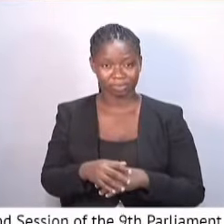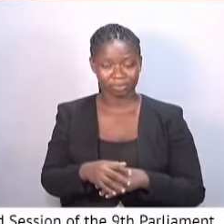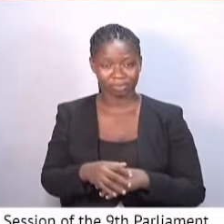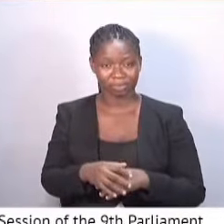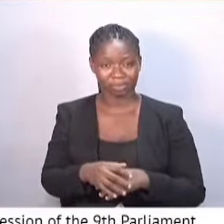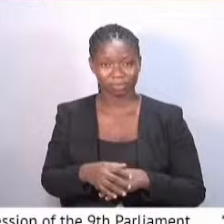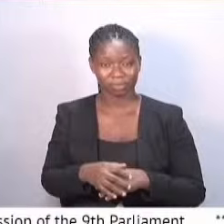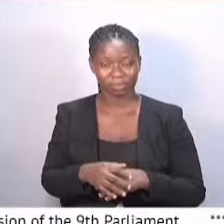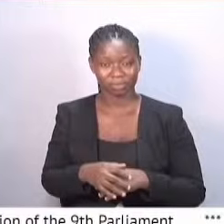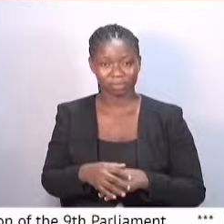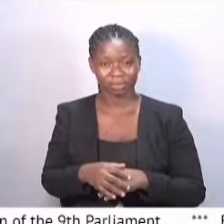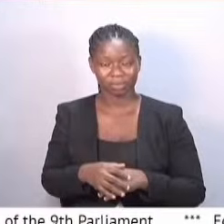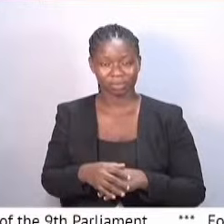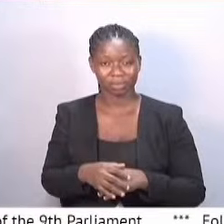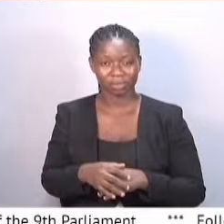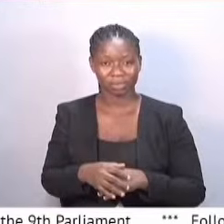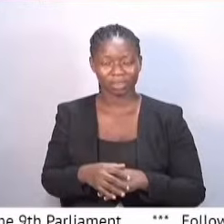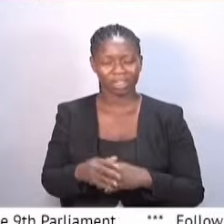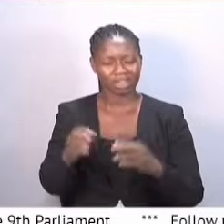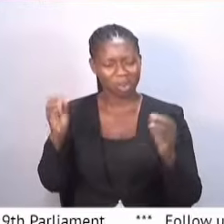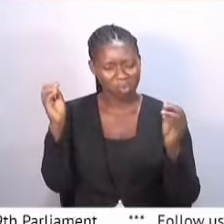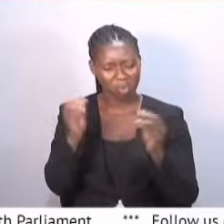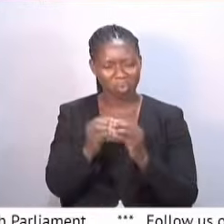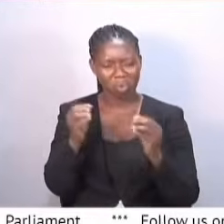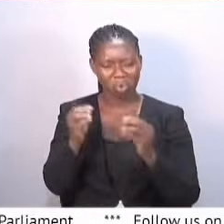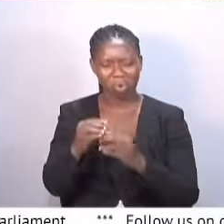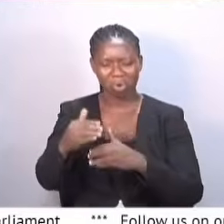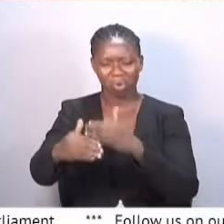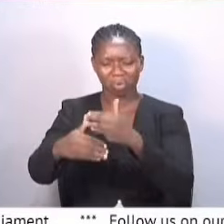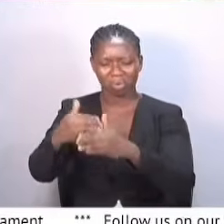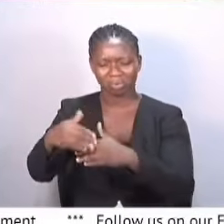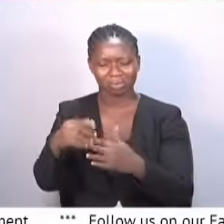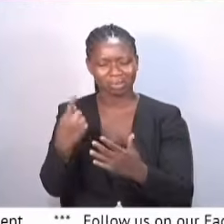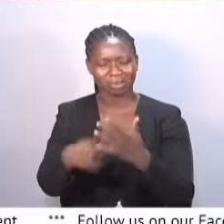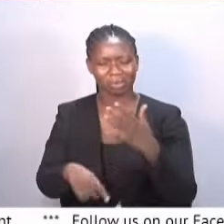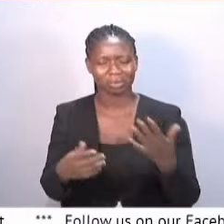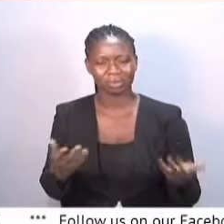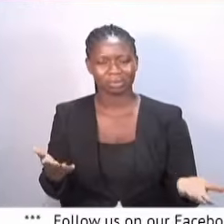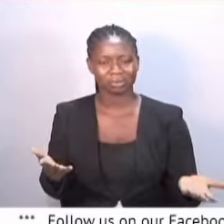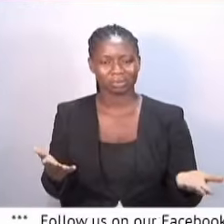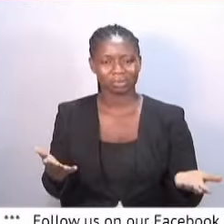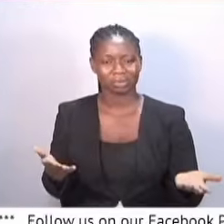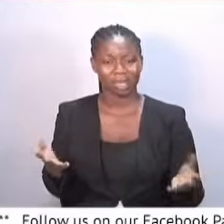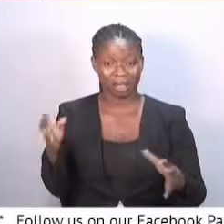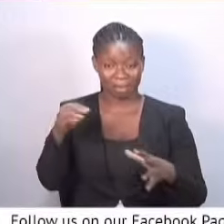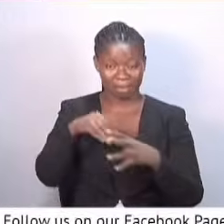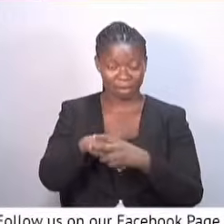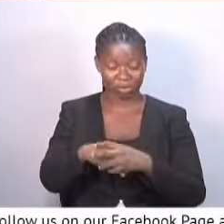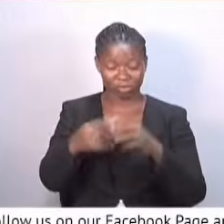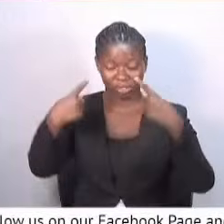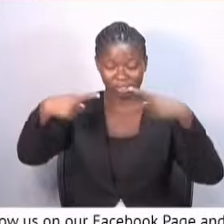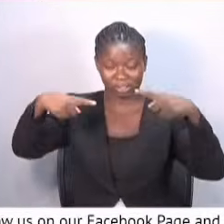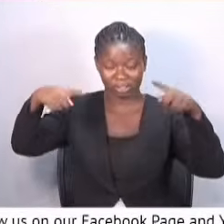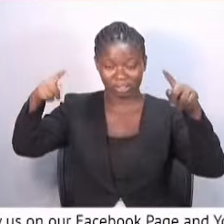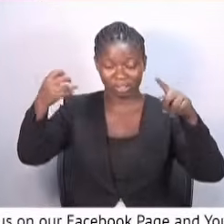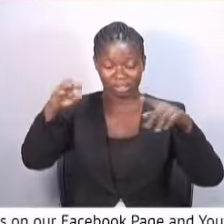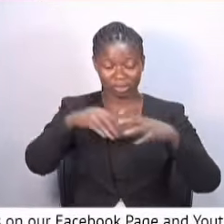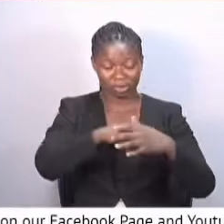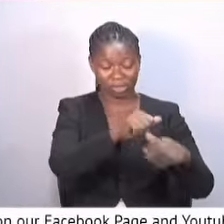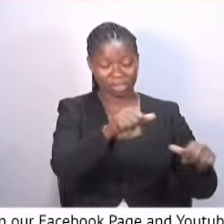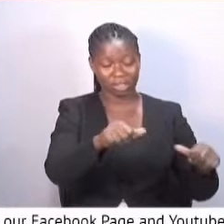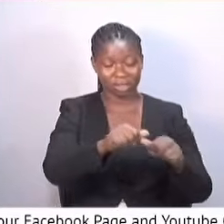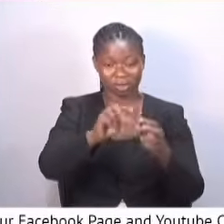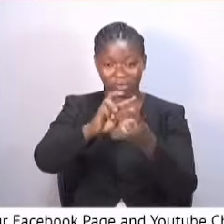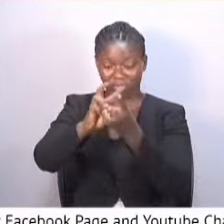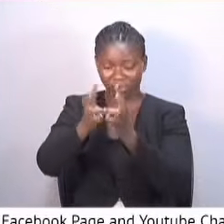that the quotes, a lot of progress he says they have made as part of the success story in the